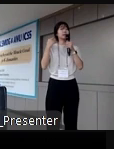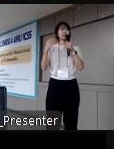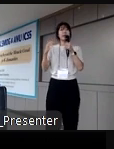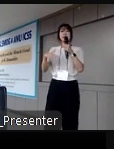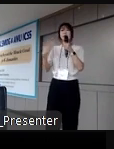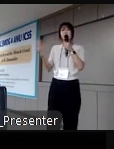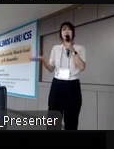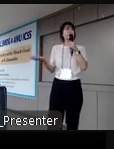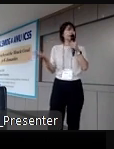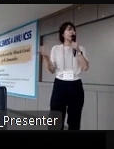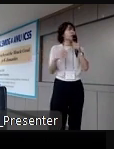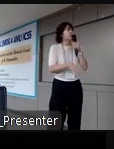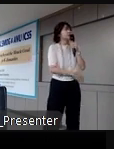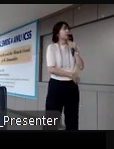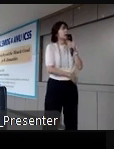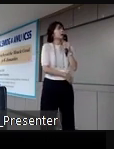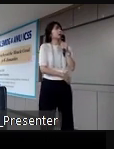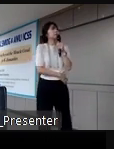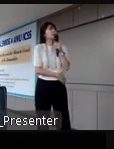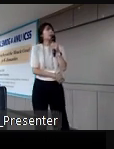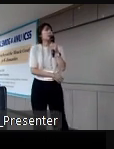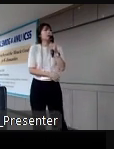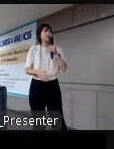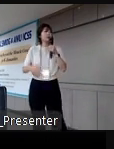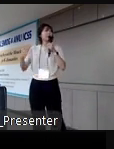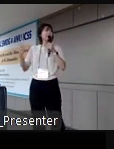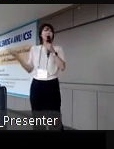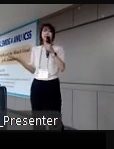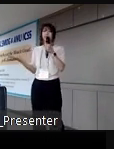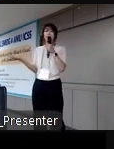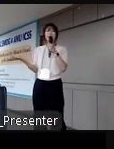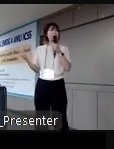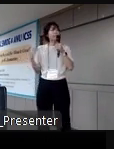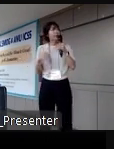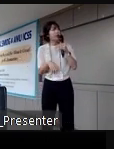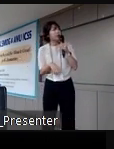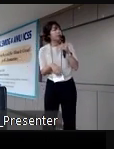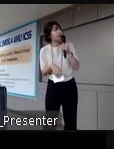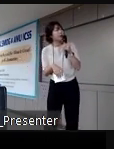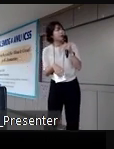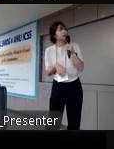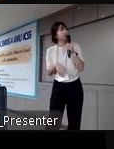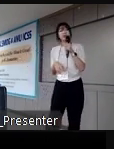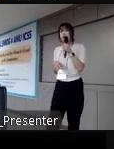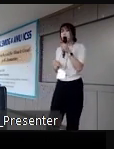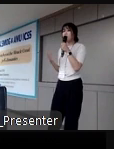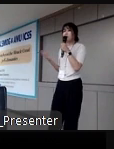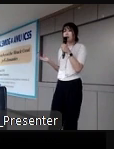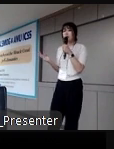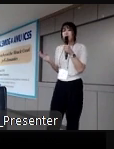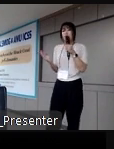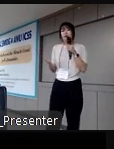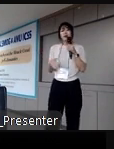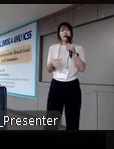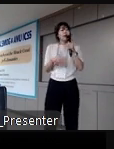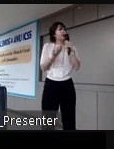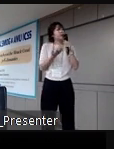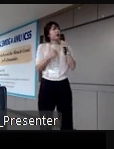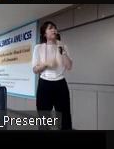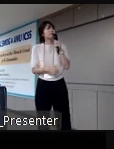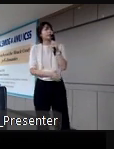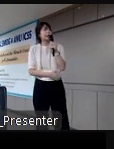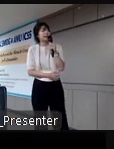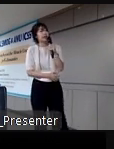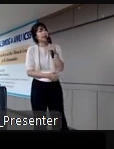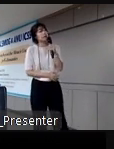clauses that are supplementary. So I saw this poet who was from Pennsylvania and this linguist who was from New York at the